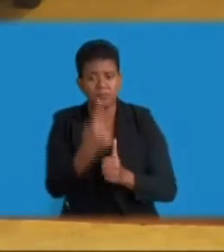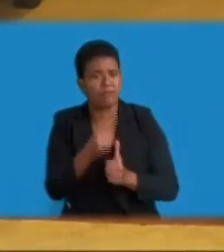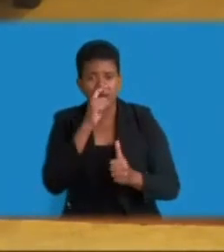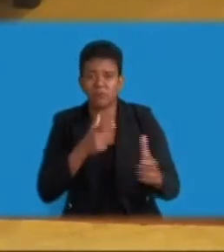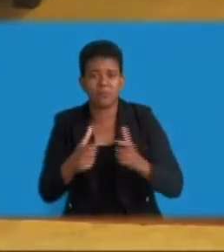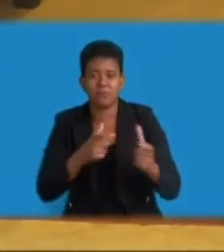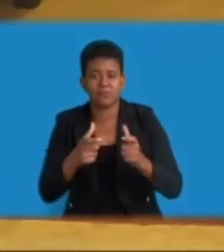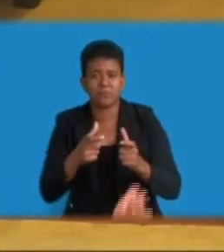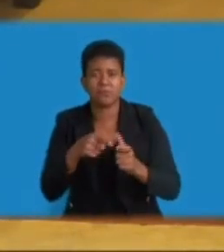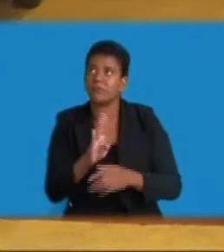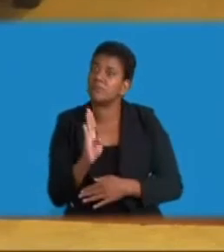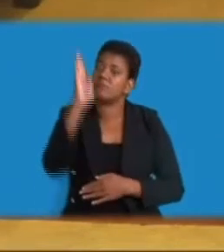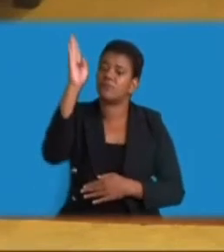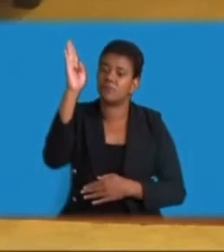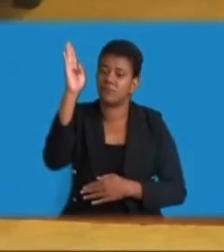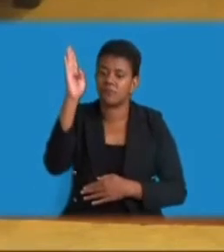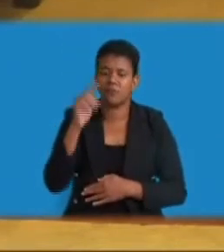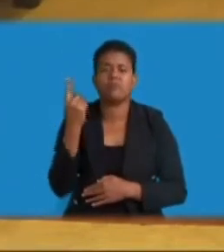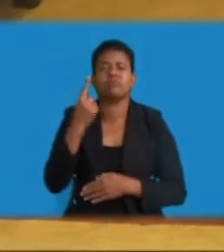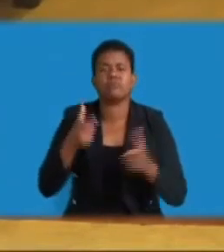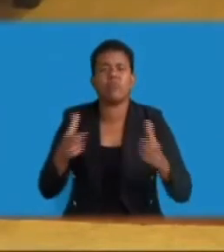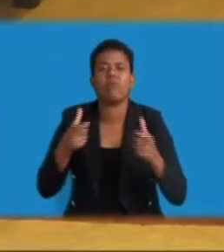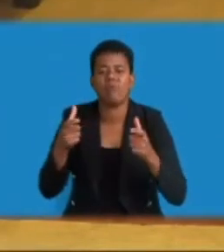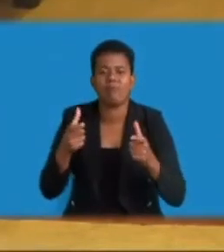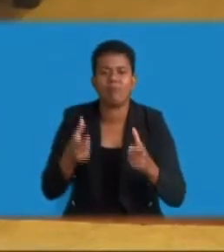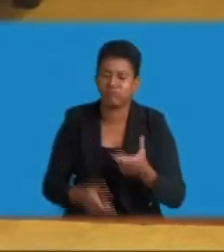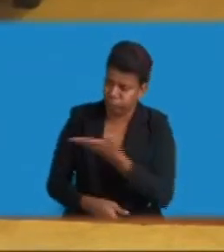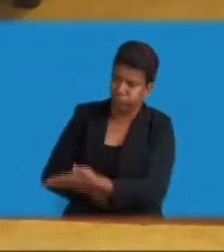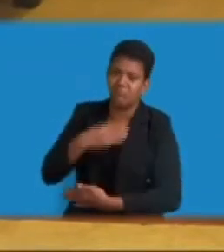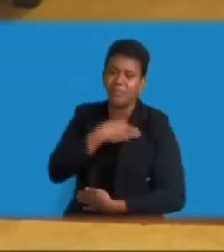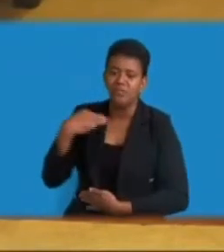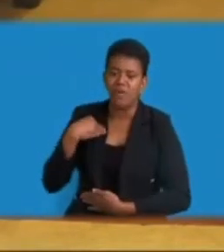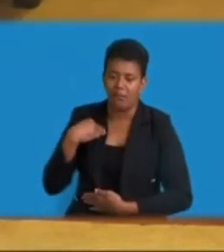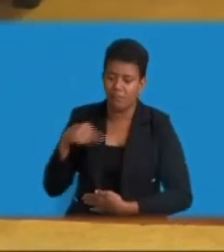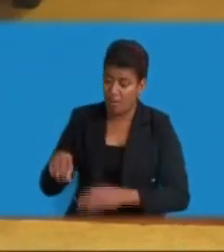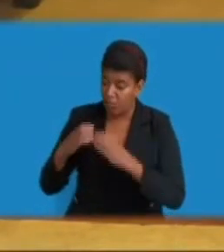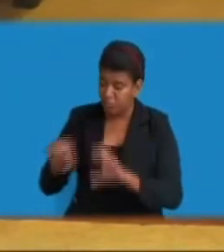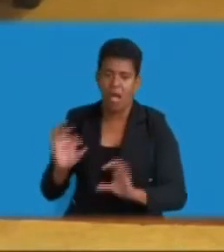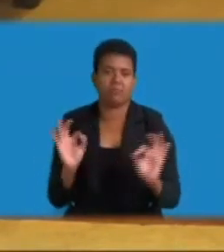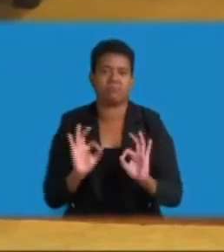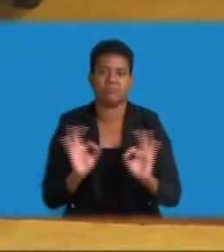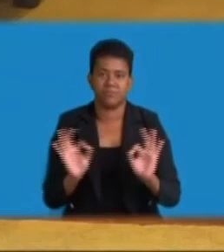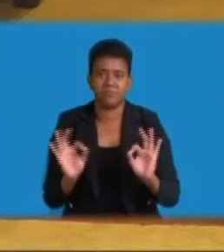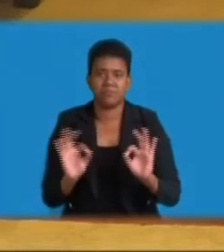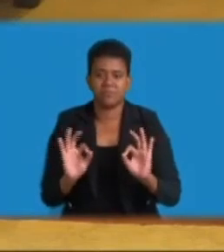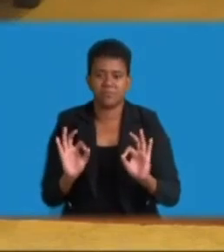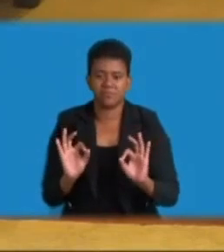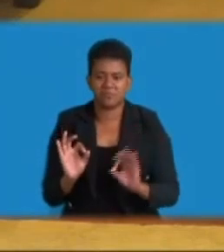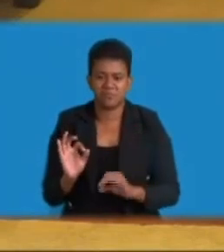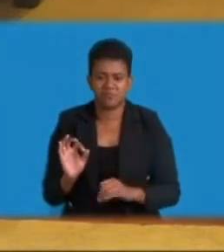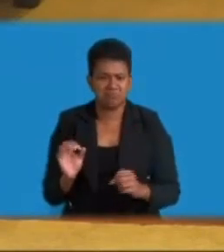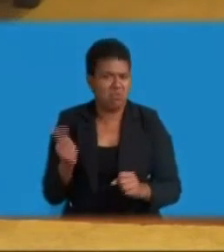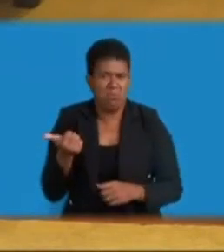him on every little decision. What is the partnership? So, Madam Speaker, unless we